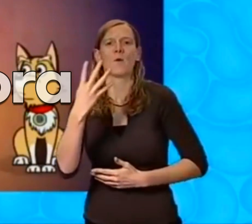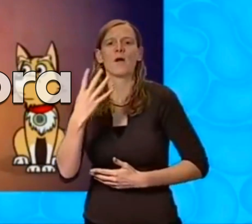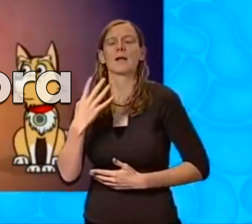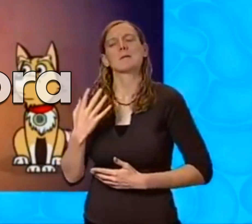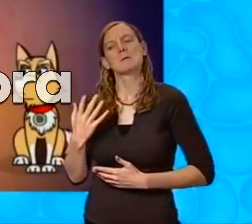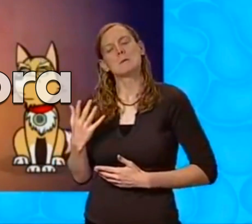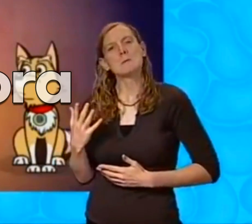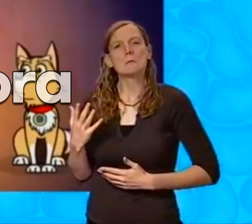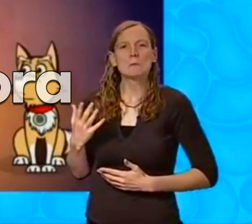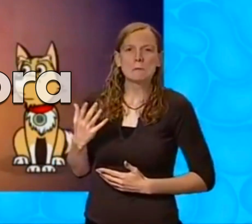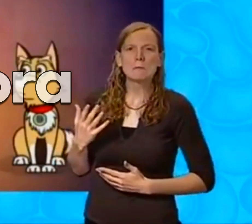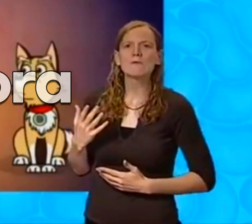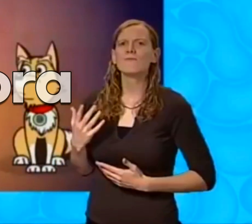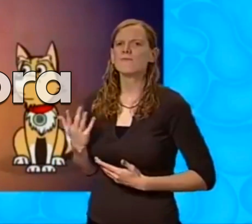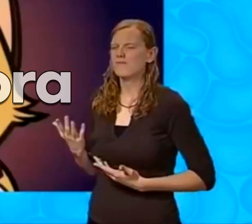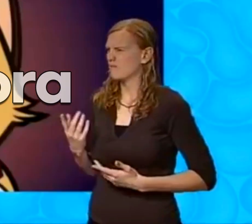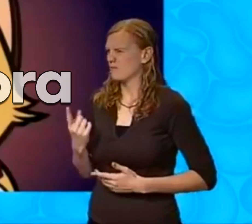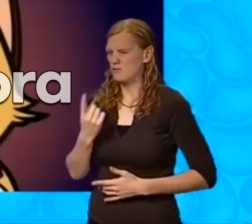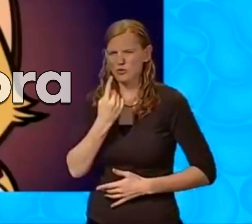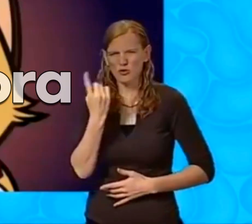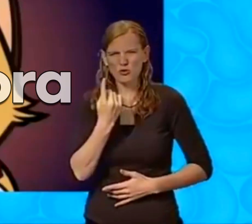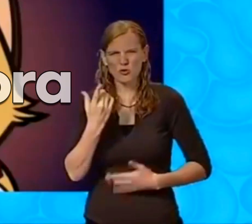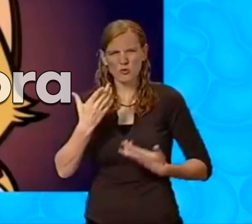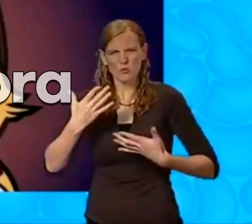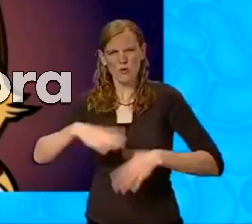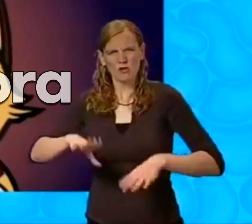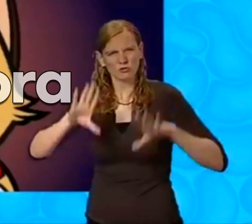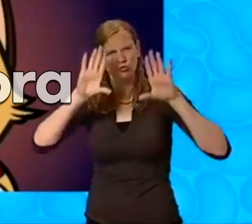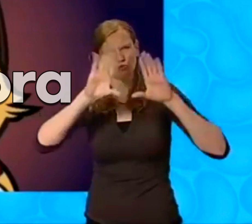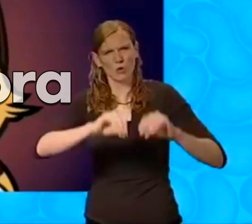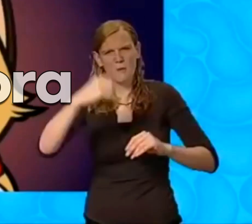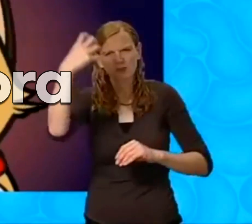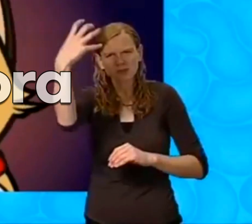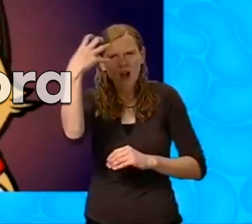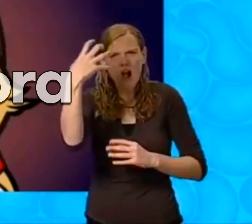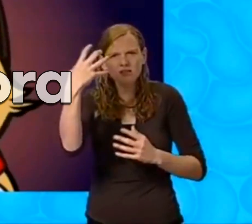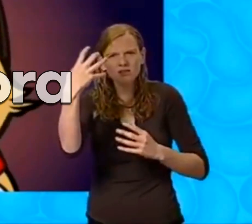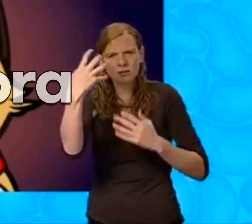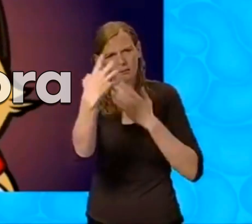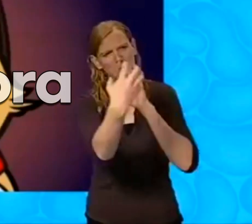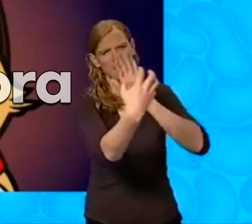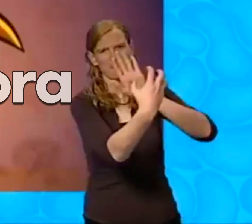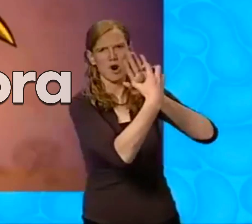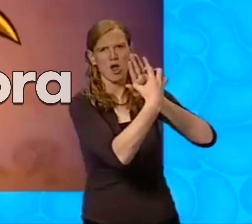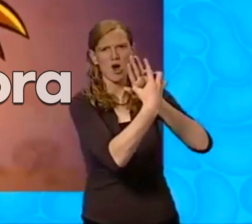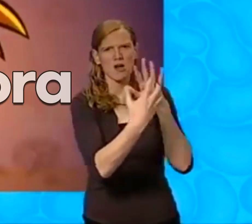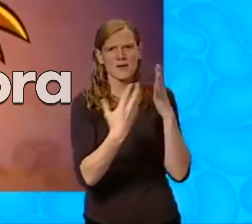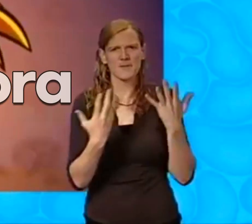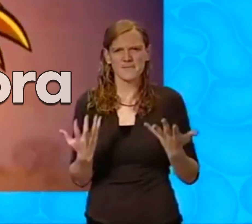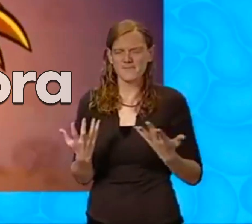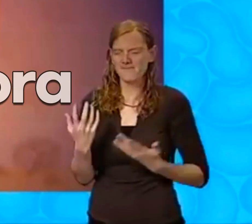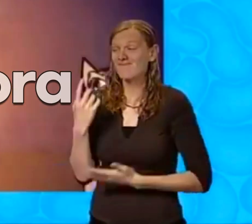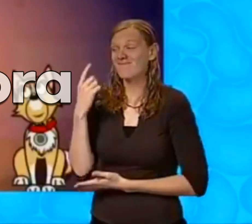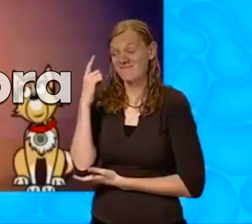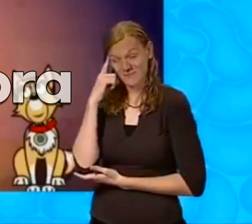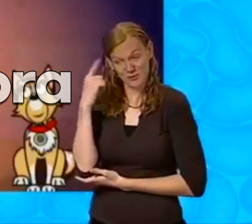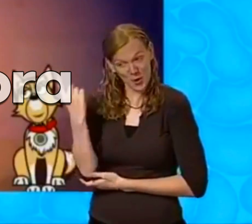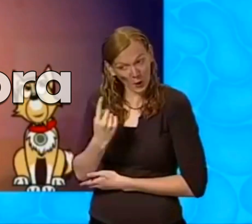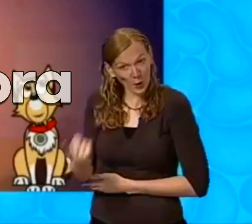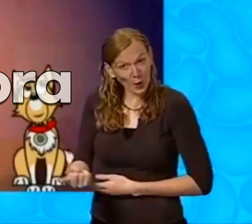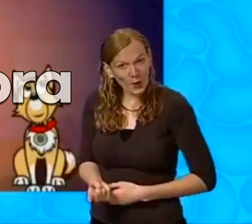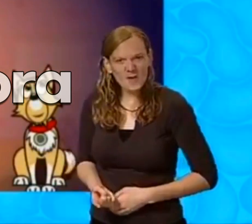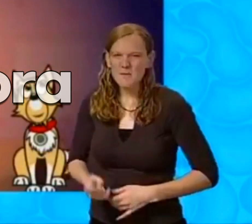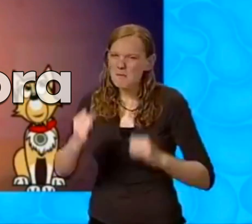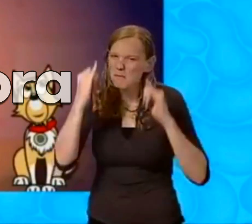Who would want to blot the sun out? I'll give you one guess. Pluto! You won't